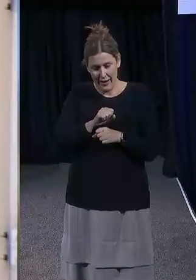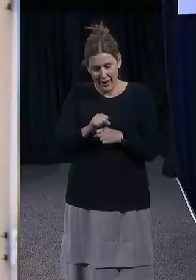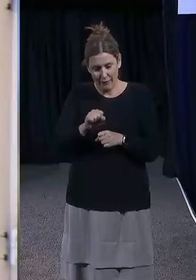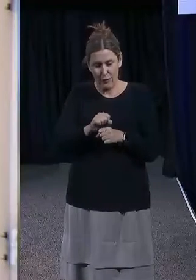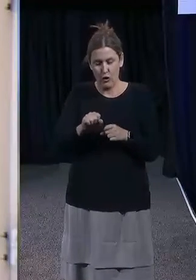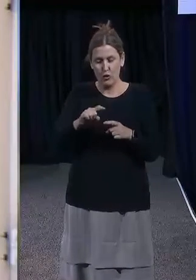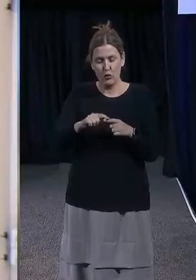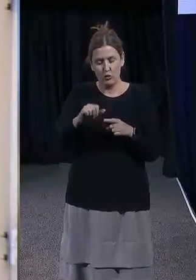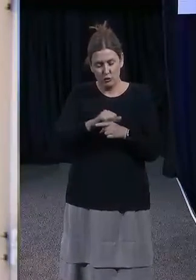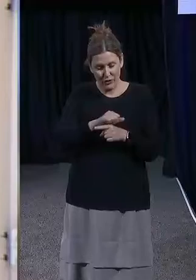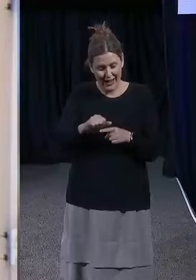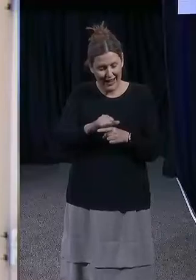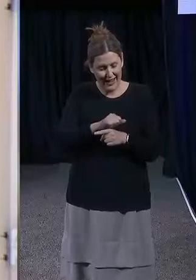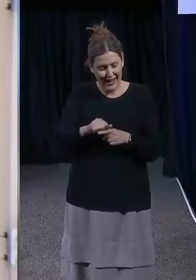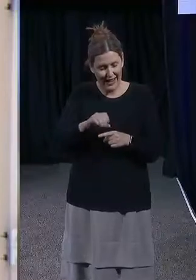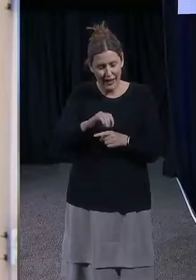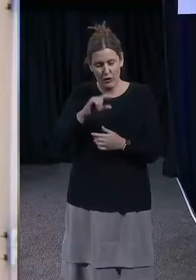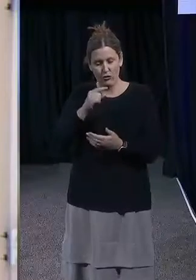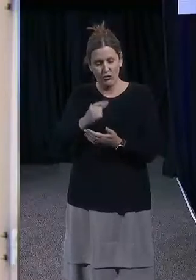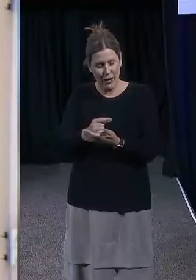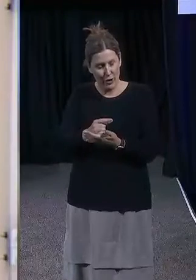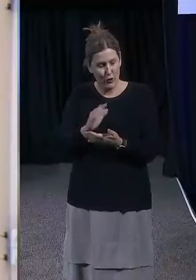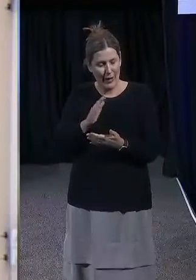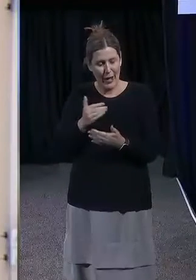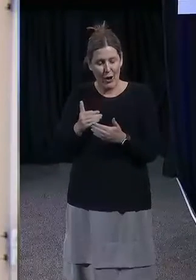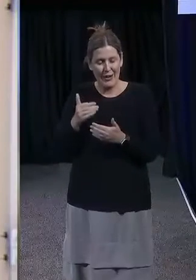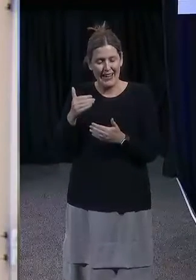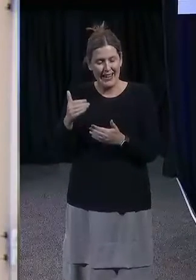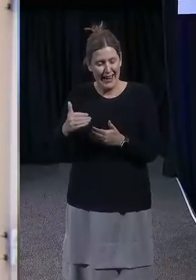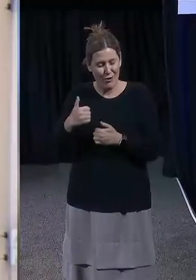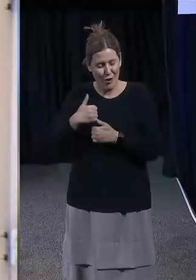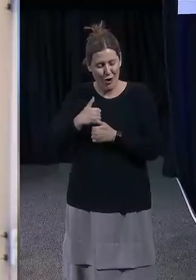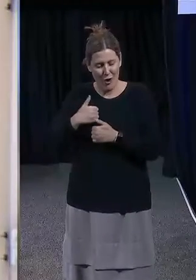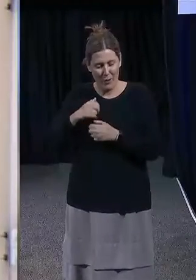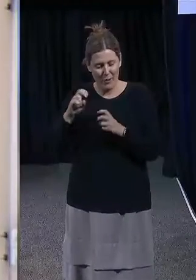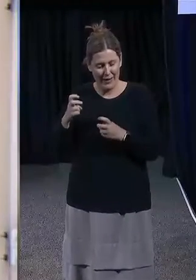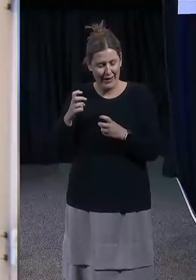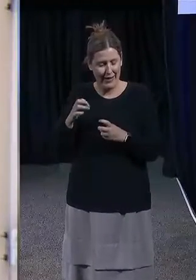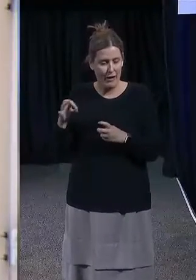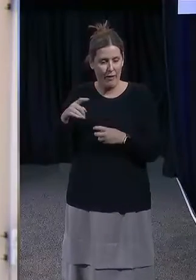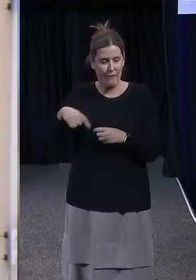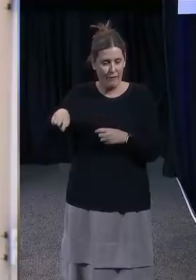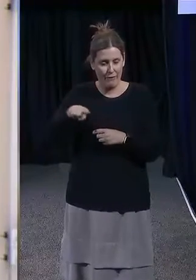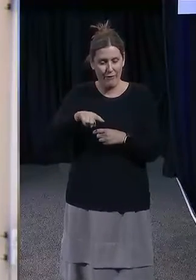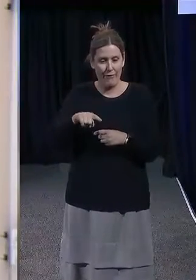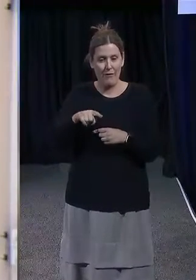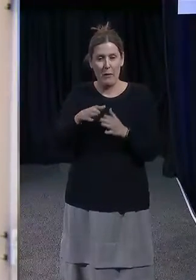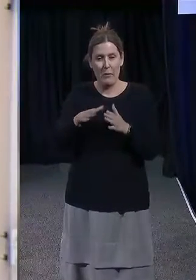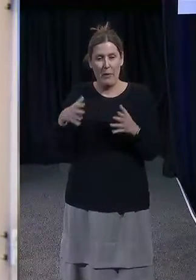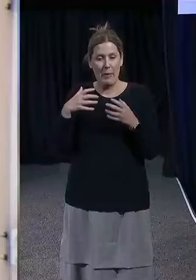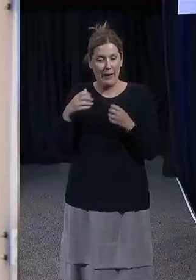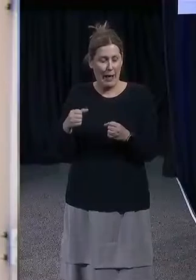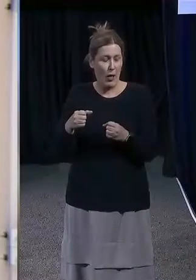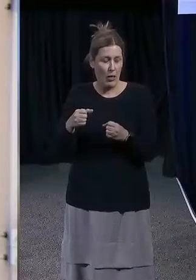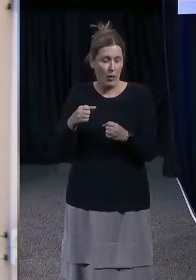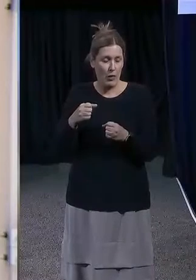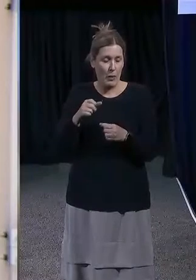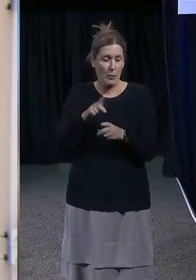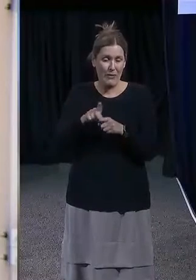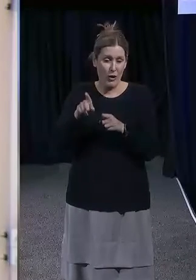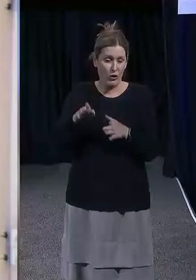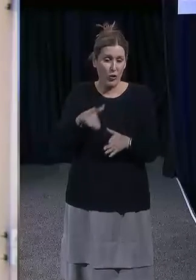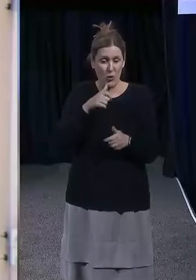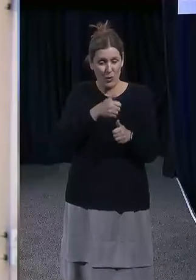next army of public health professionals that are going to change the future of this country. Do